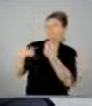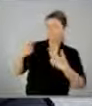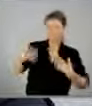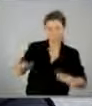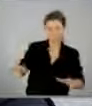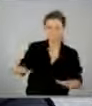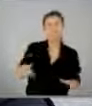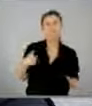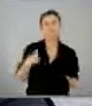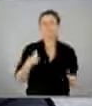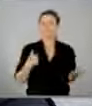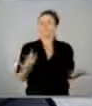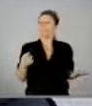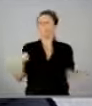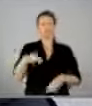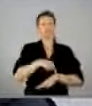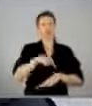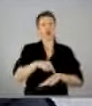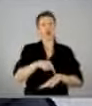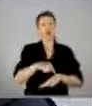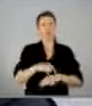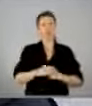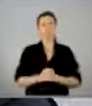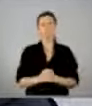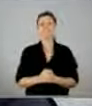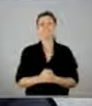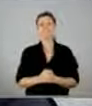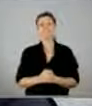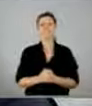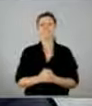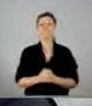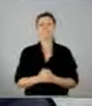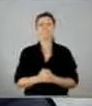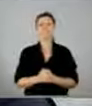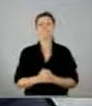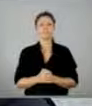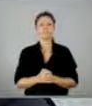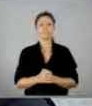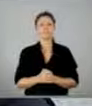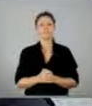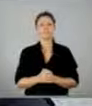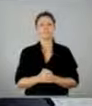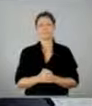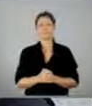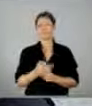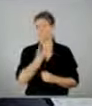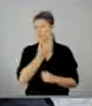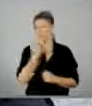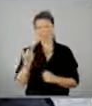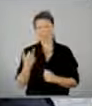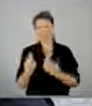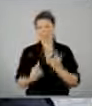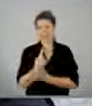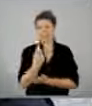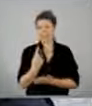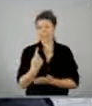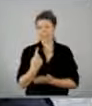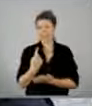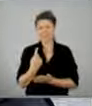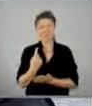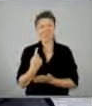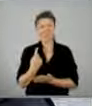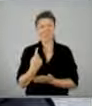what occurred at that time. I want to stress again that this awful incident, this terrible incident, those who